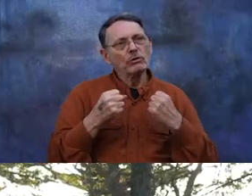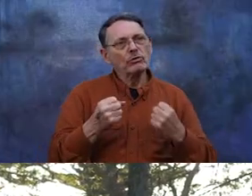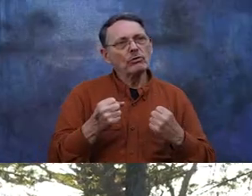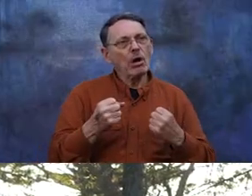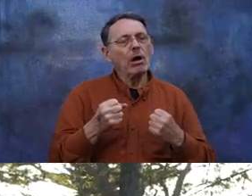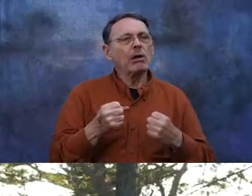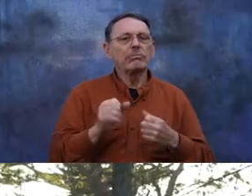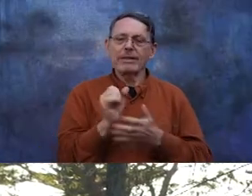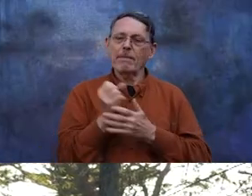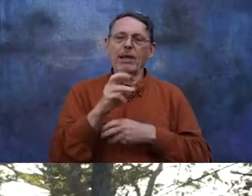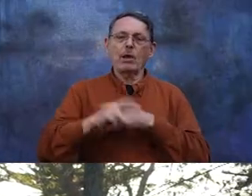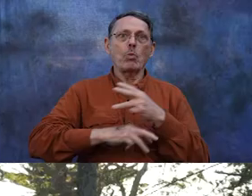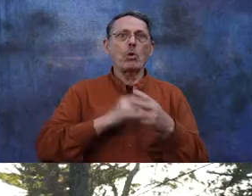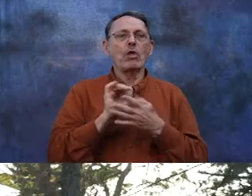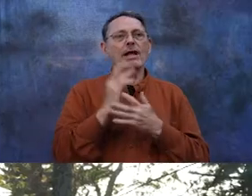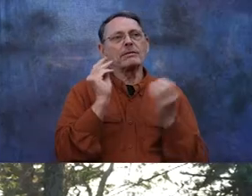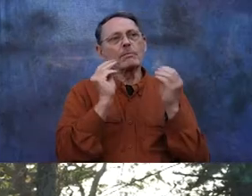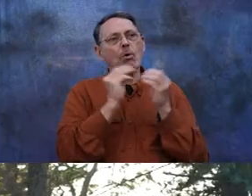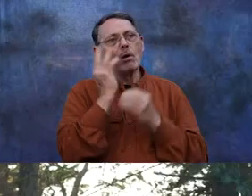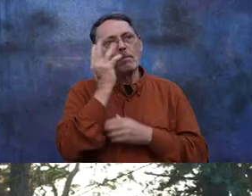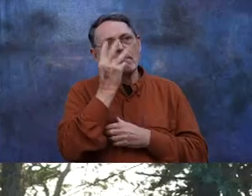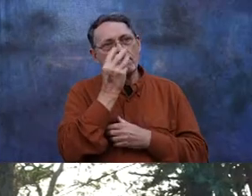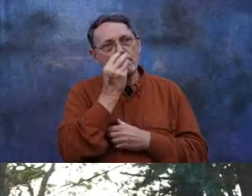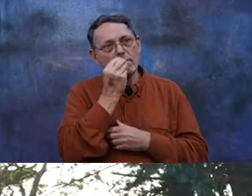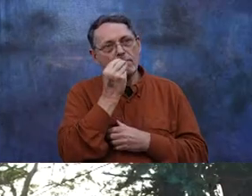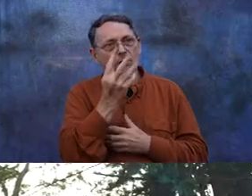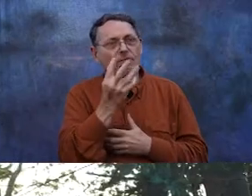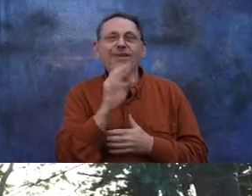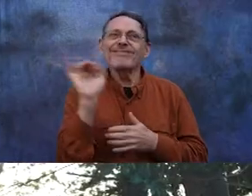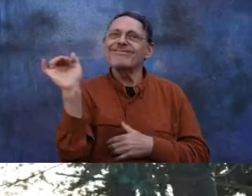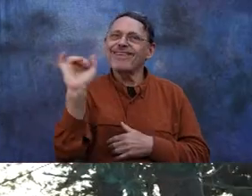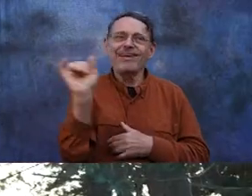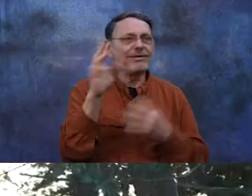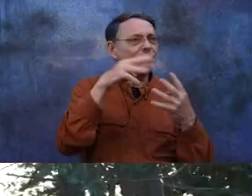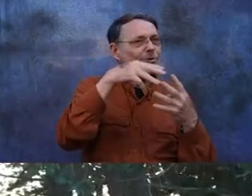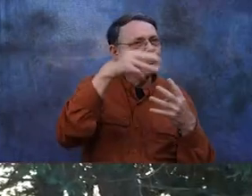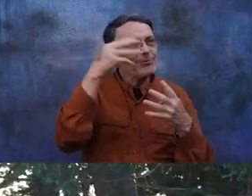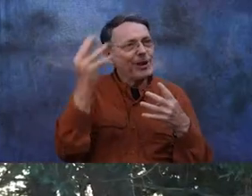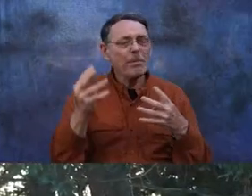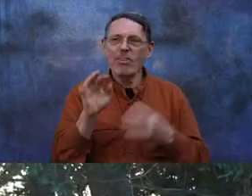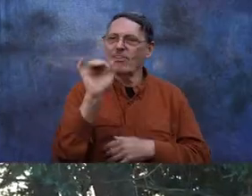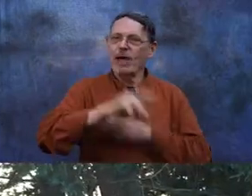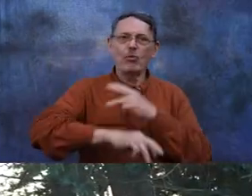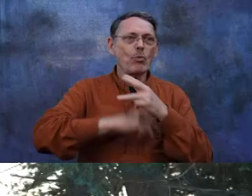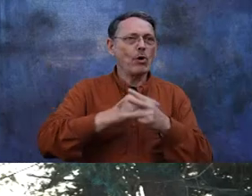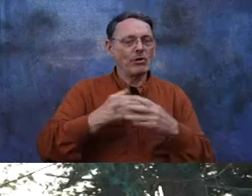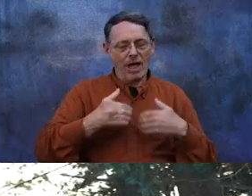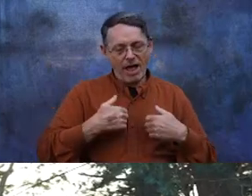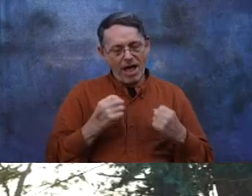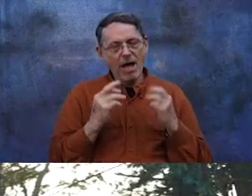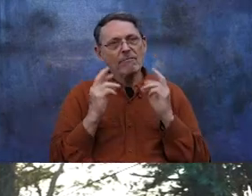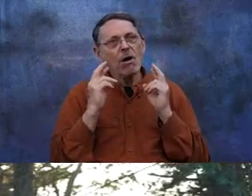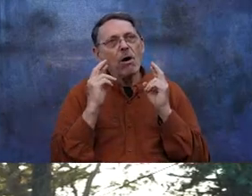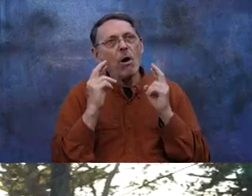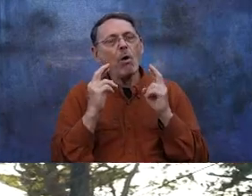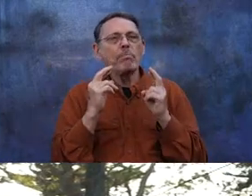make a world that is more beautiful, like that rainbow, a world of hope and a world of